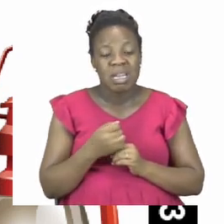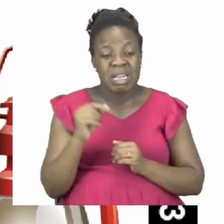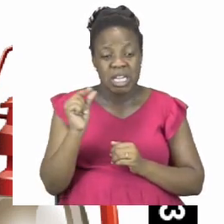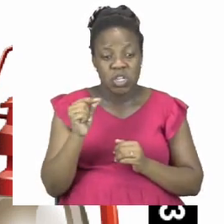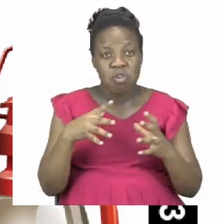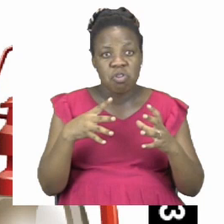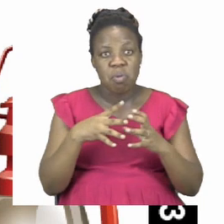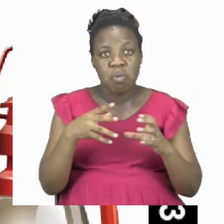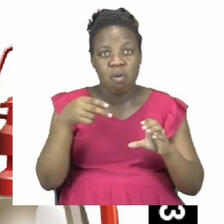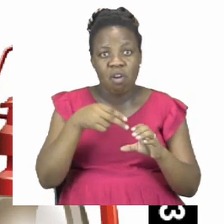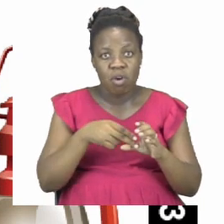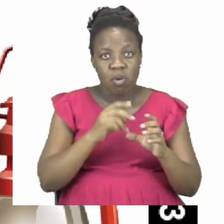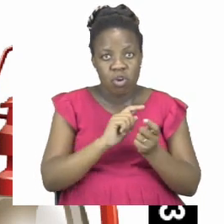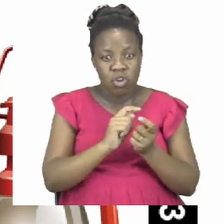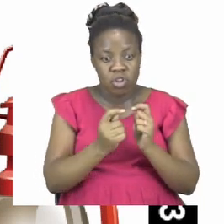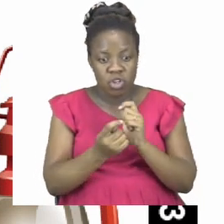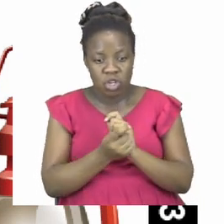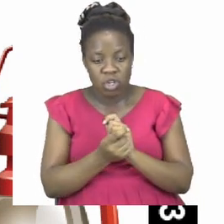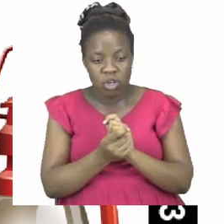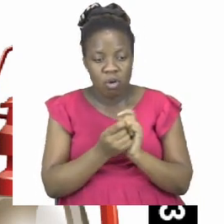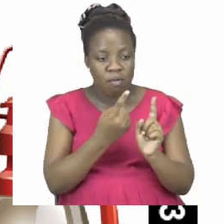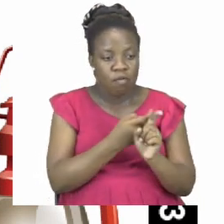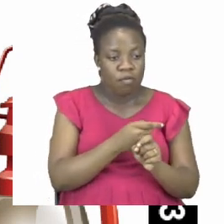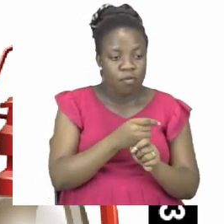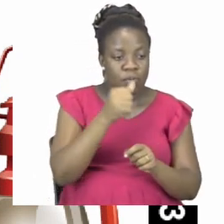gas to what other form?